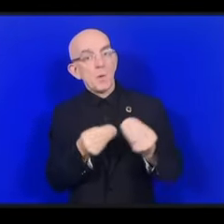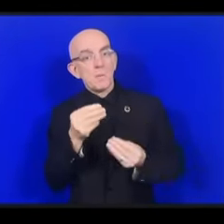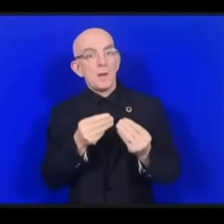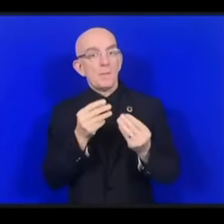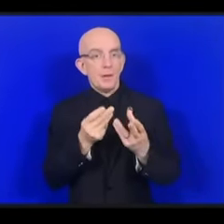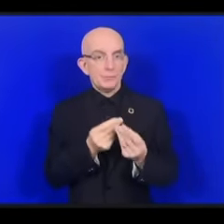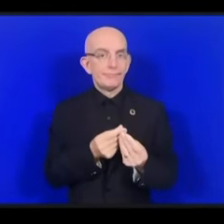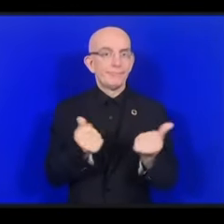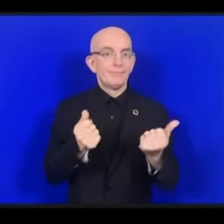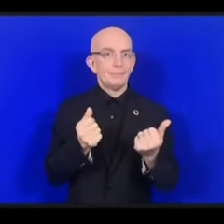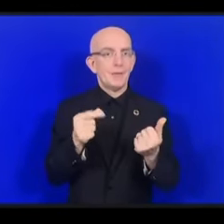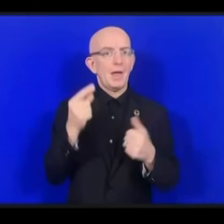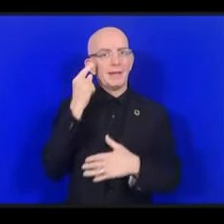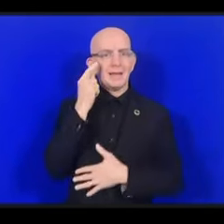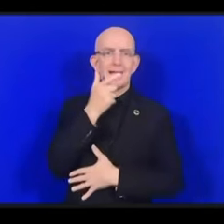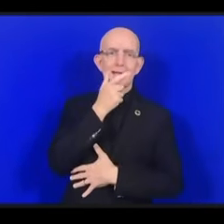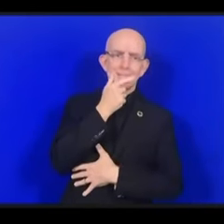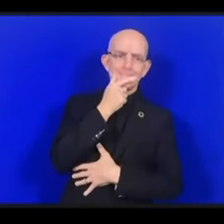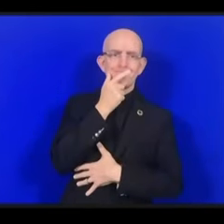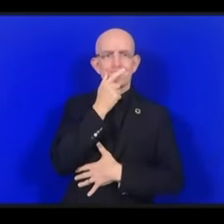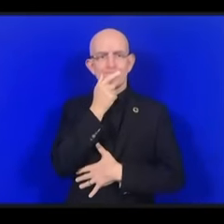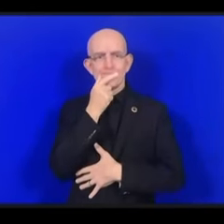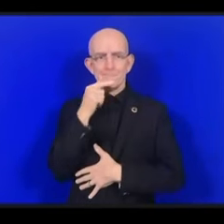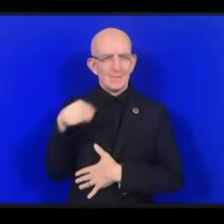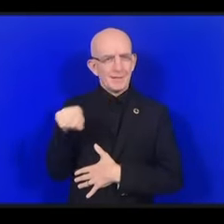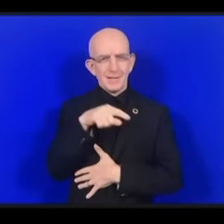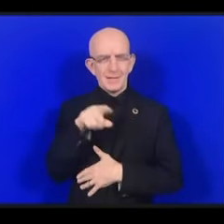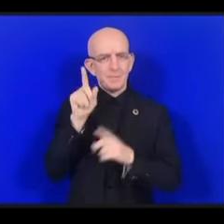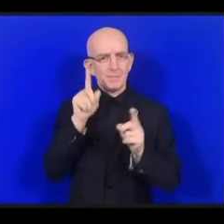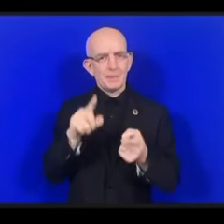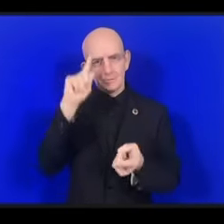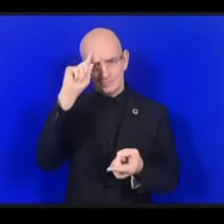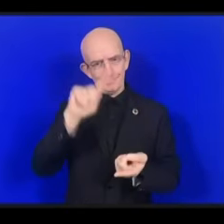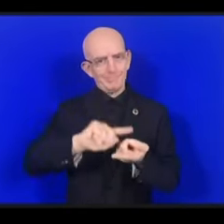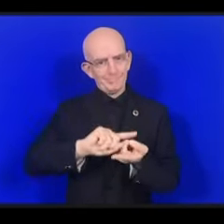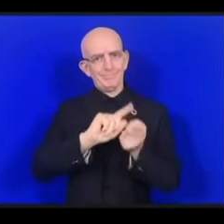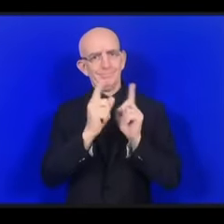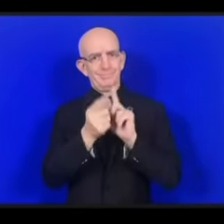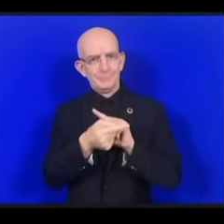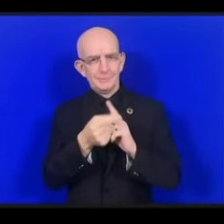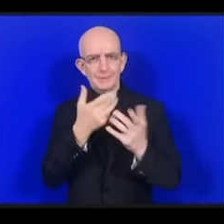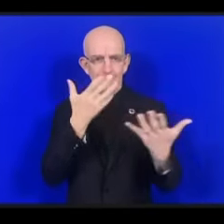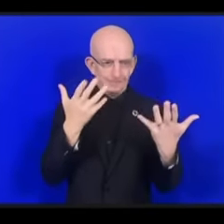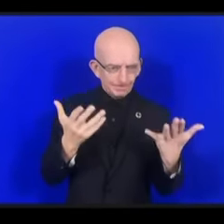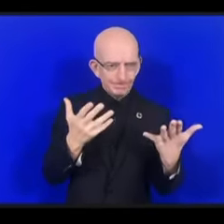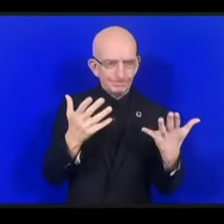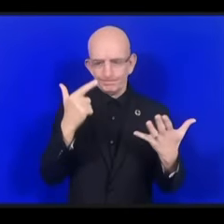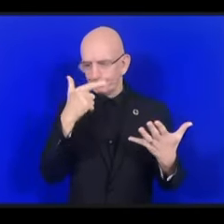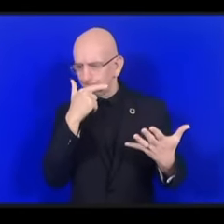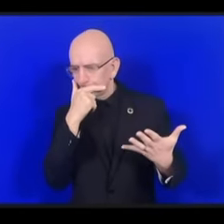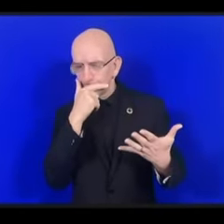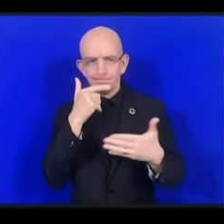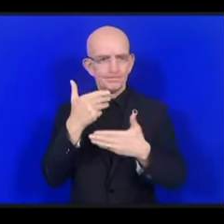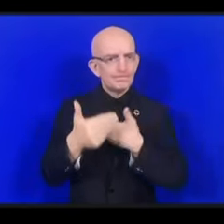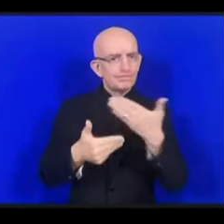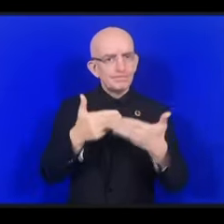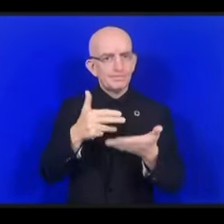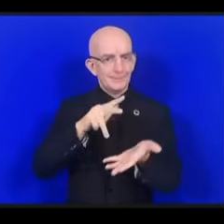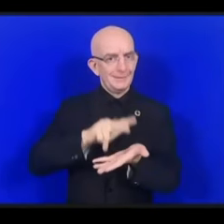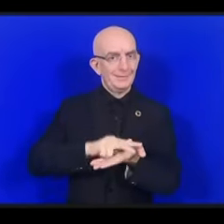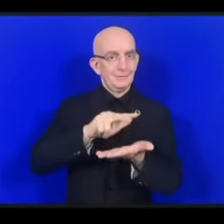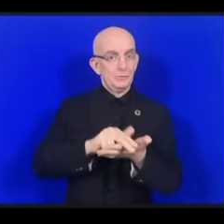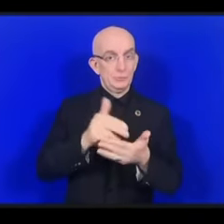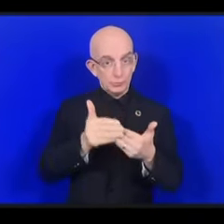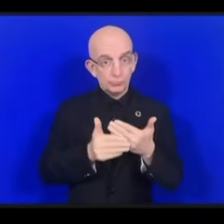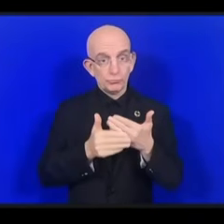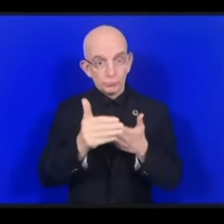decision-making spots. Finally, I call upon the global youth community. The internet